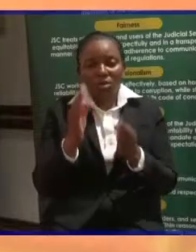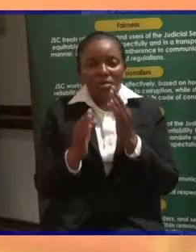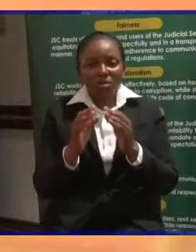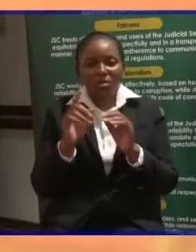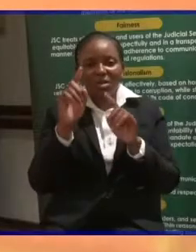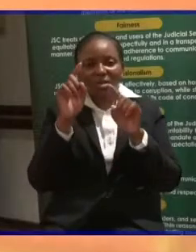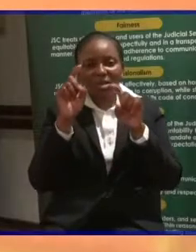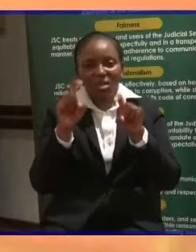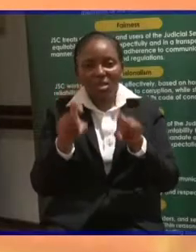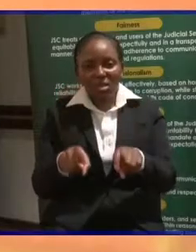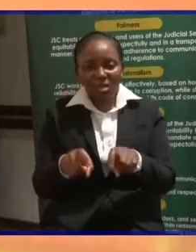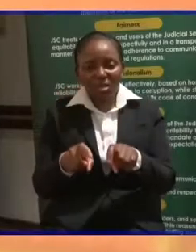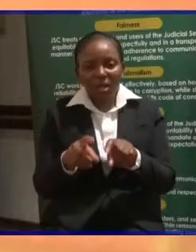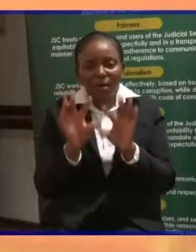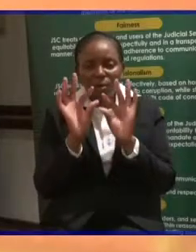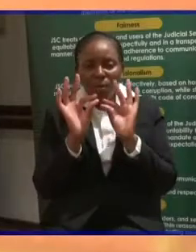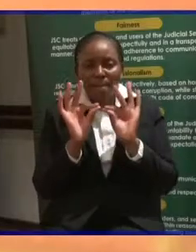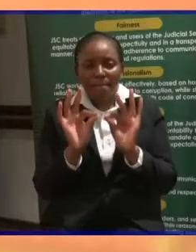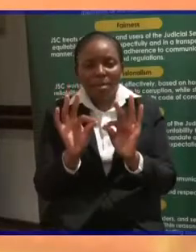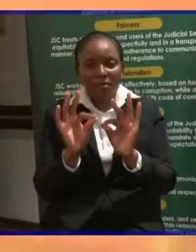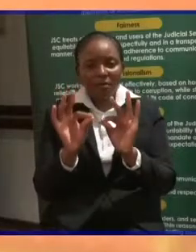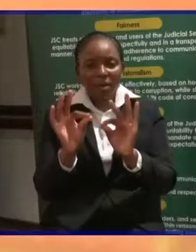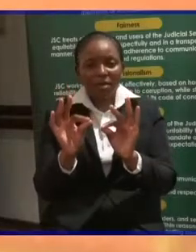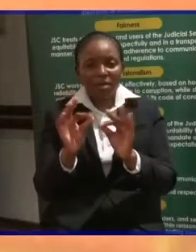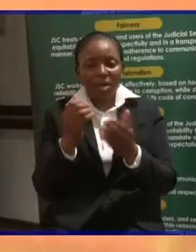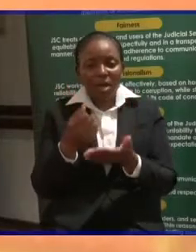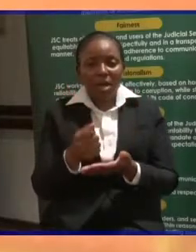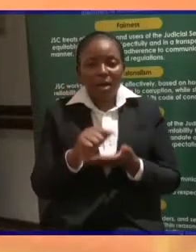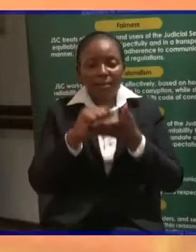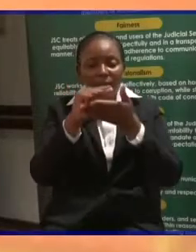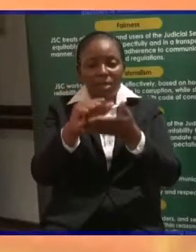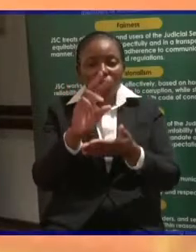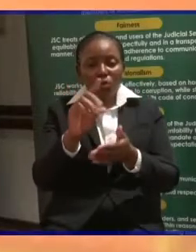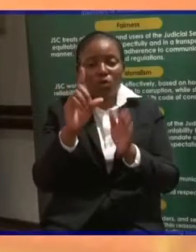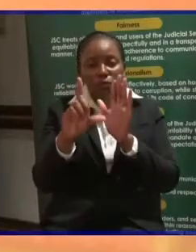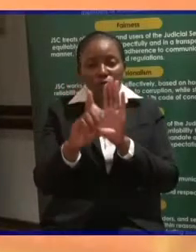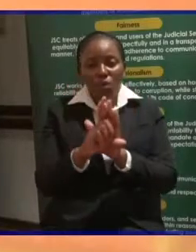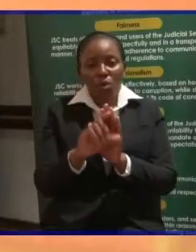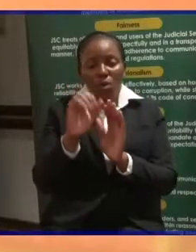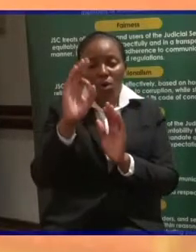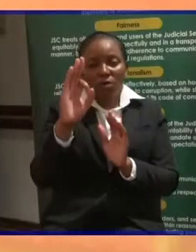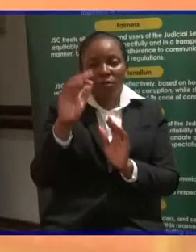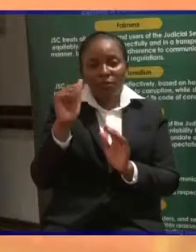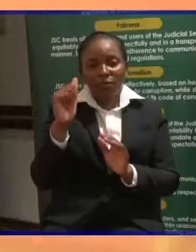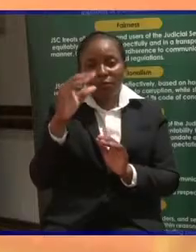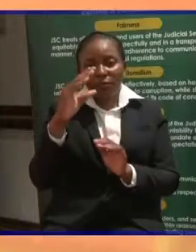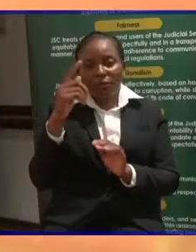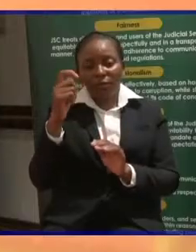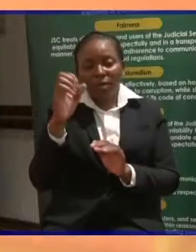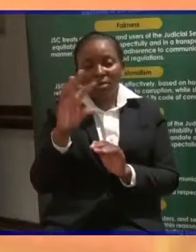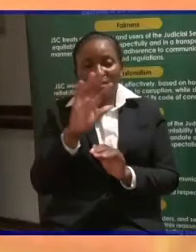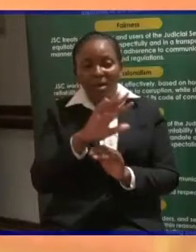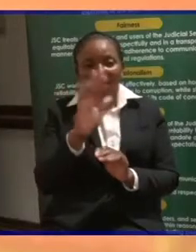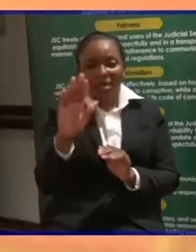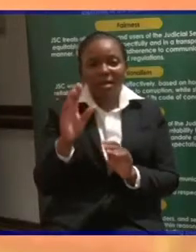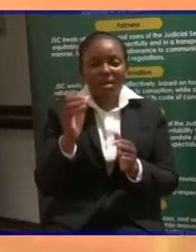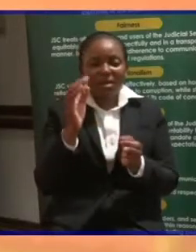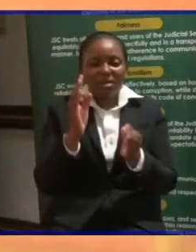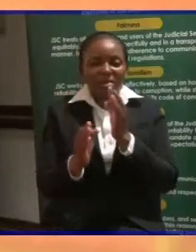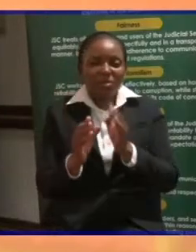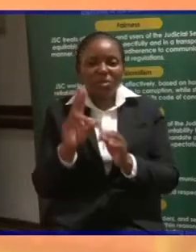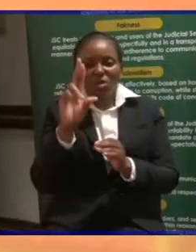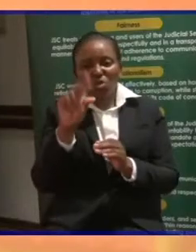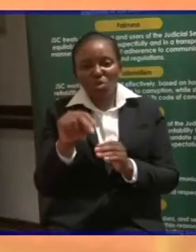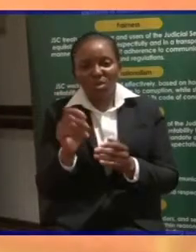needs to perfect on the application of law to the facts. In some judgments, he does not